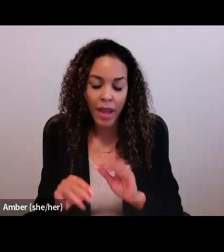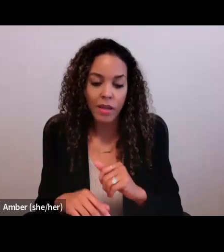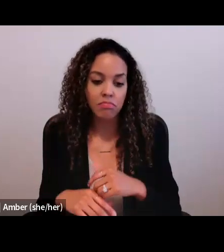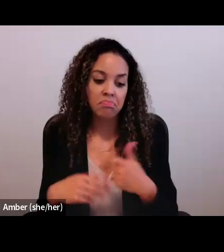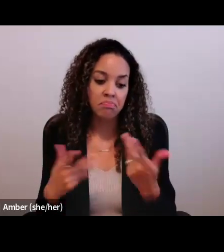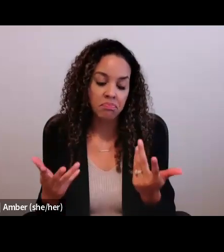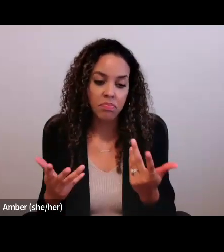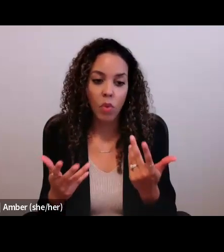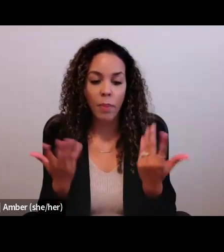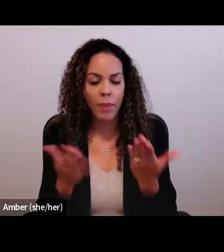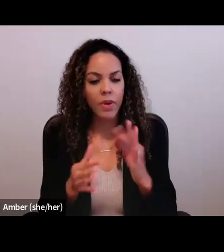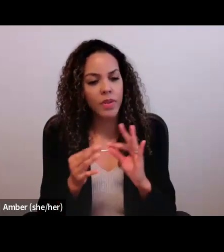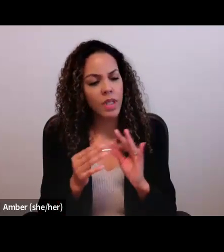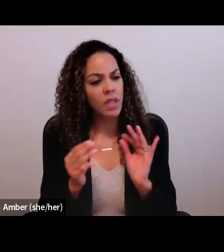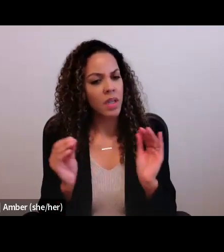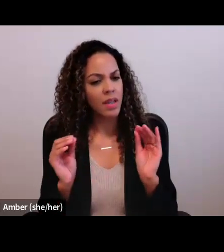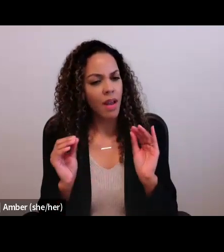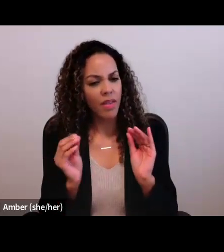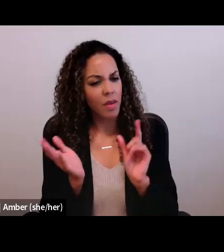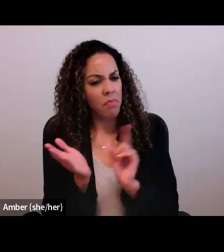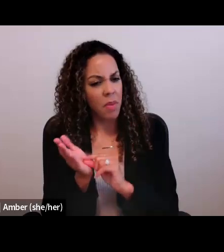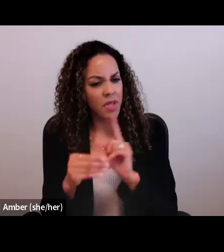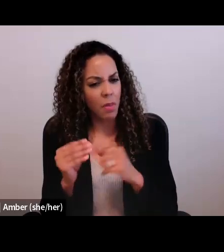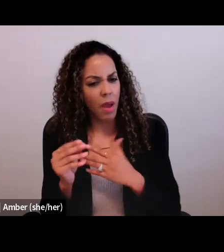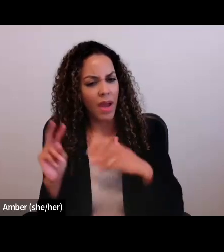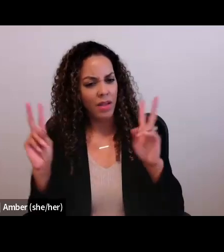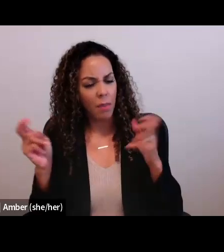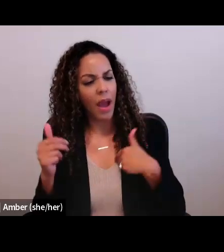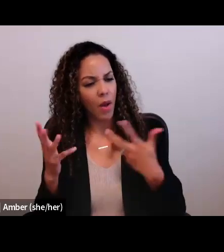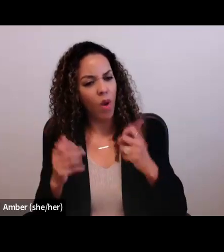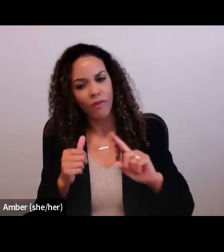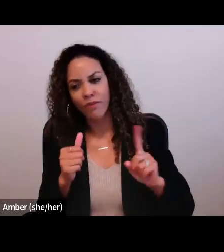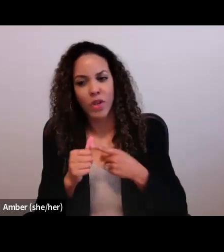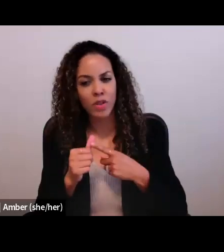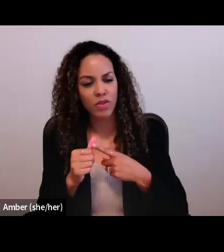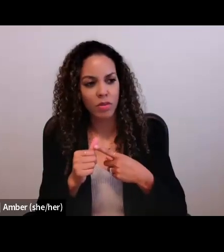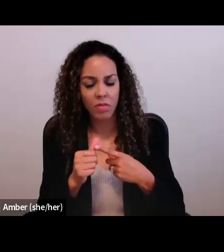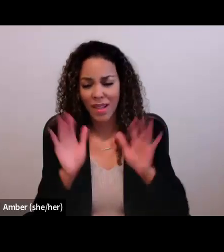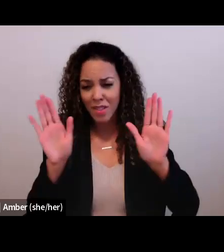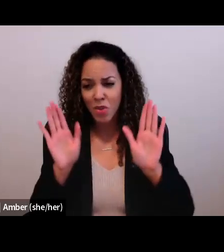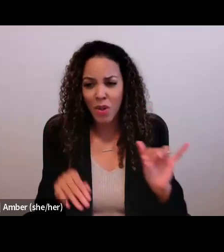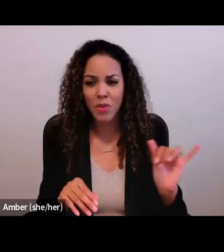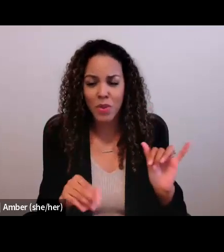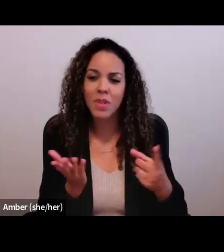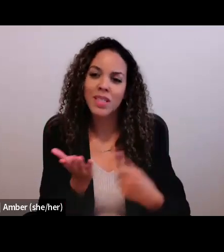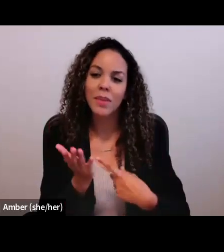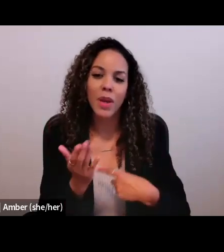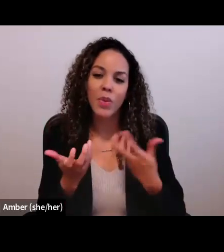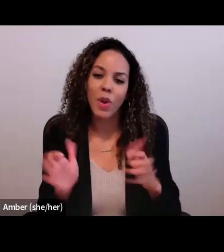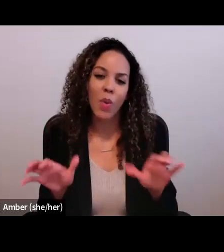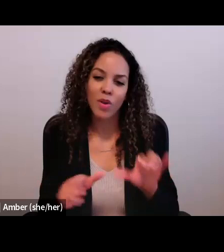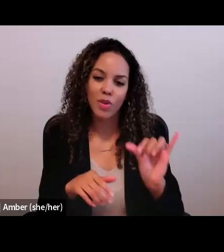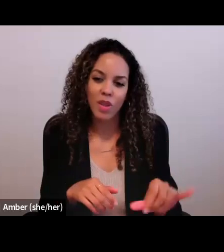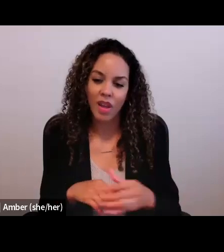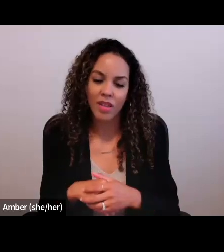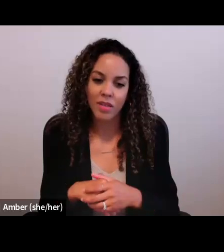been, published here. I want to be the pilot for this journal. I want to spearhead this. That's great too. But sometimes we don't want to do that. We want to send our work in